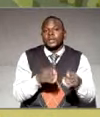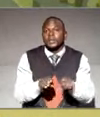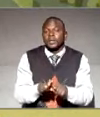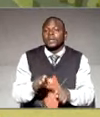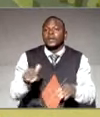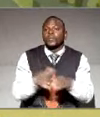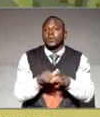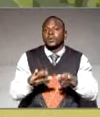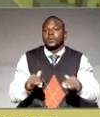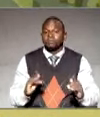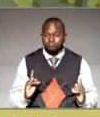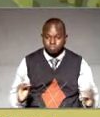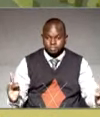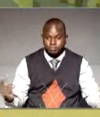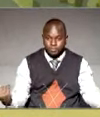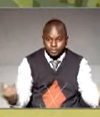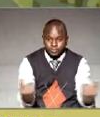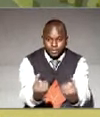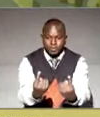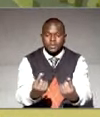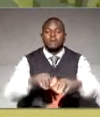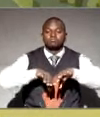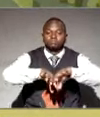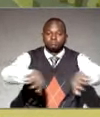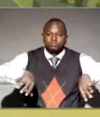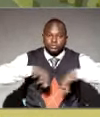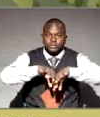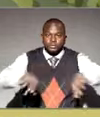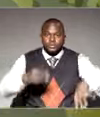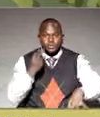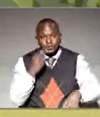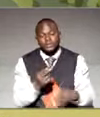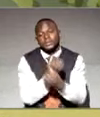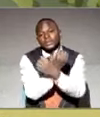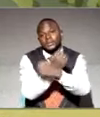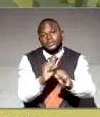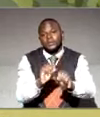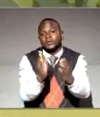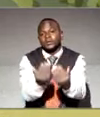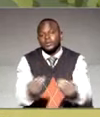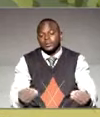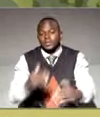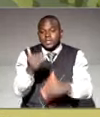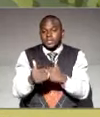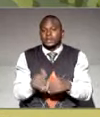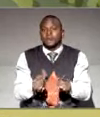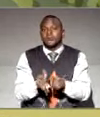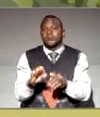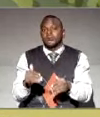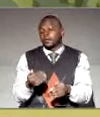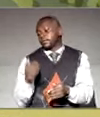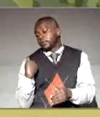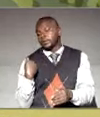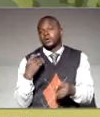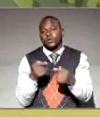want fences installed around swimming pools to ensure safety of children living near such facilities. Former leader of